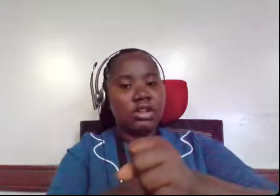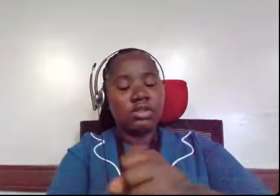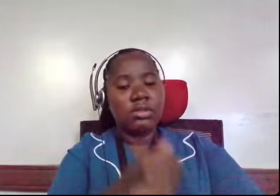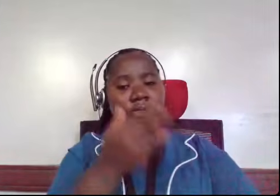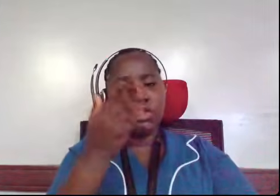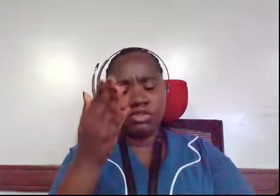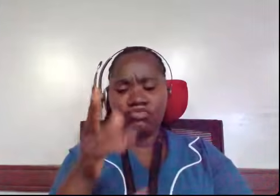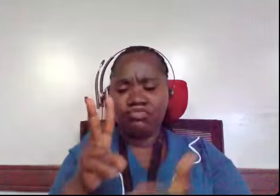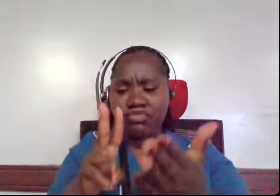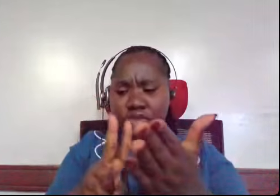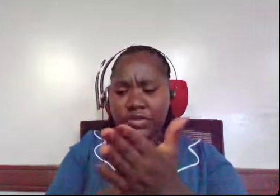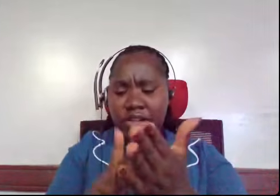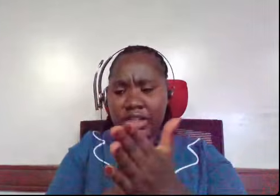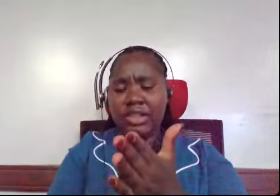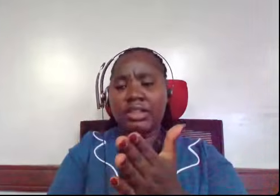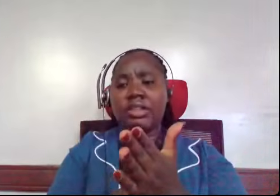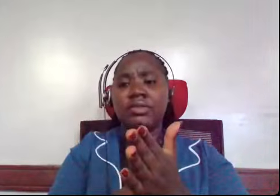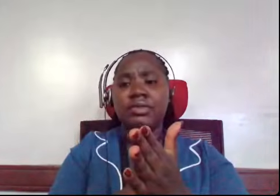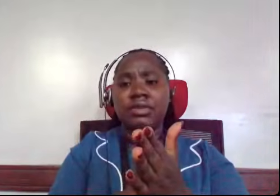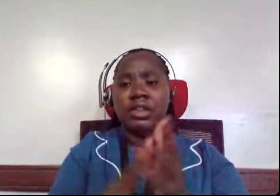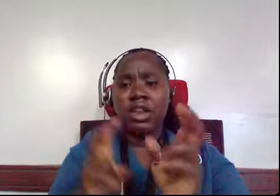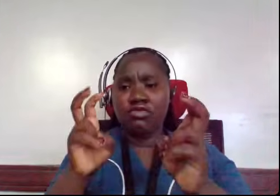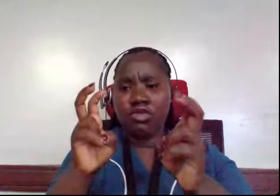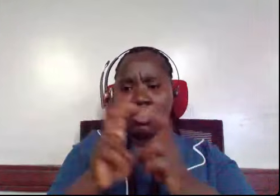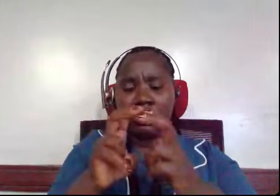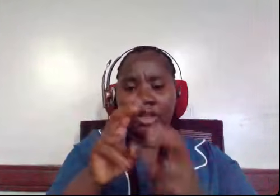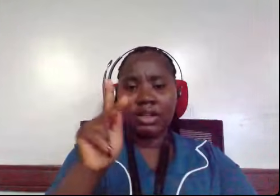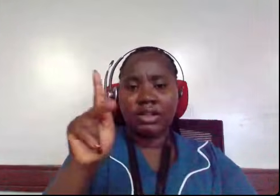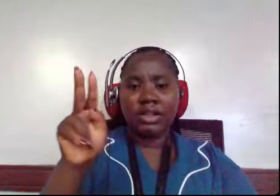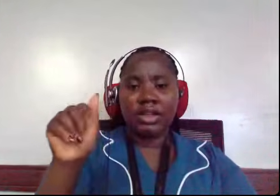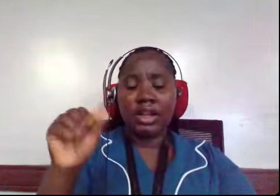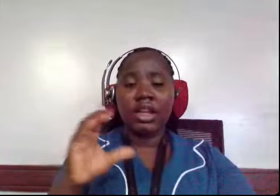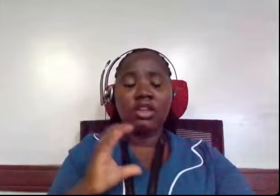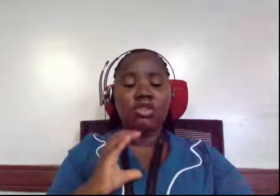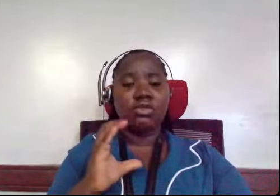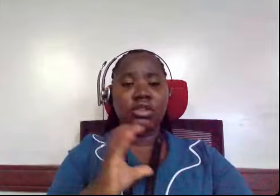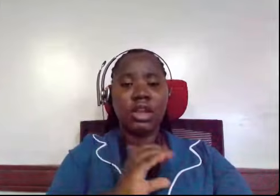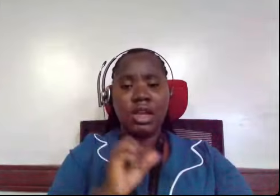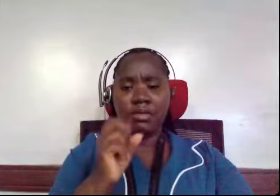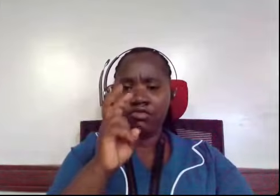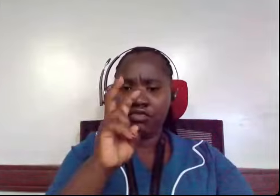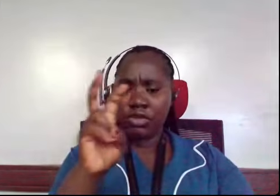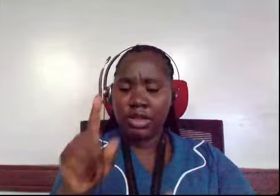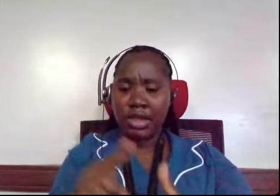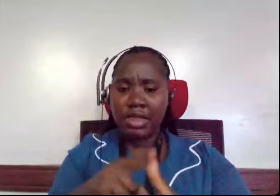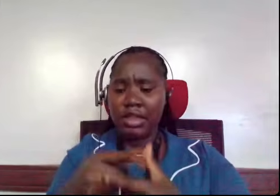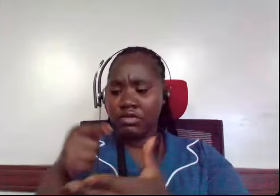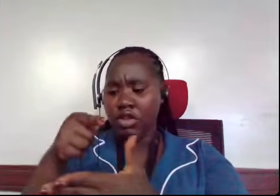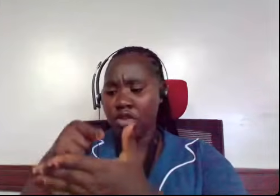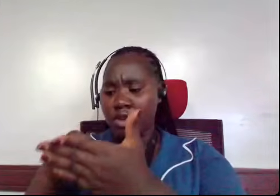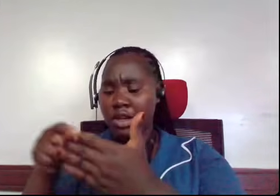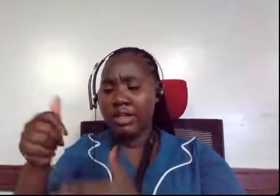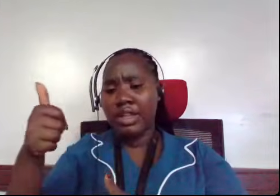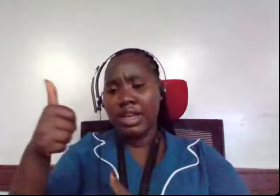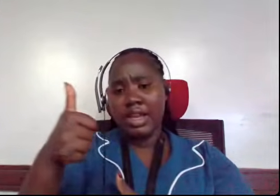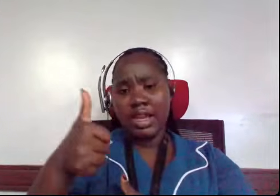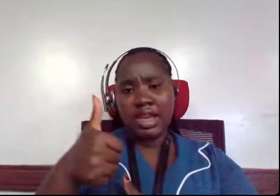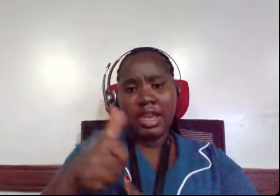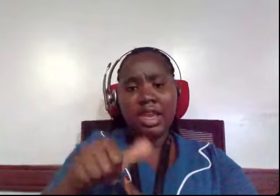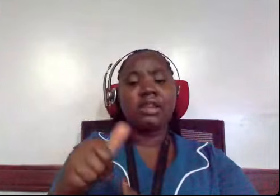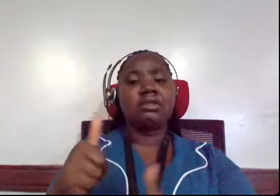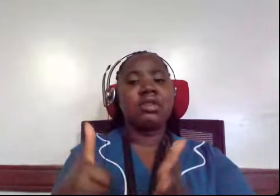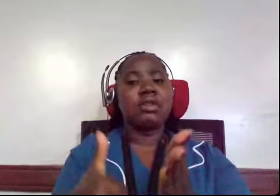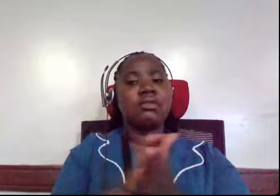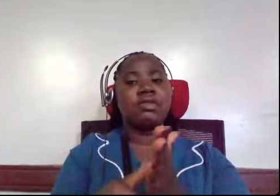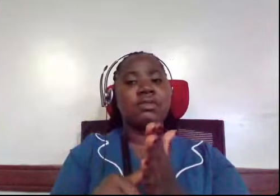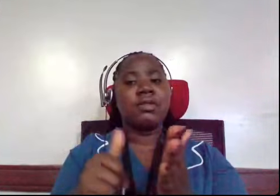reach out to KRA and the commissioner will be able to review and correct any anomalies that as a result